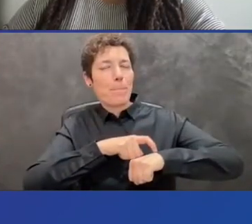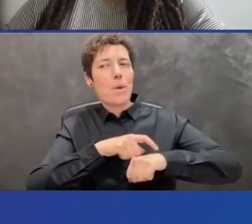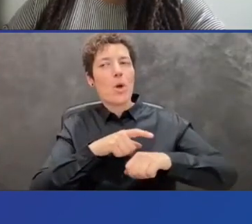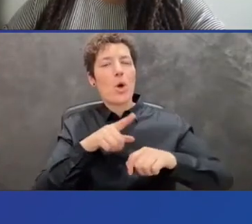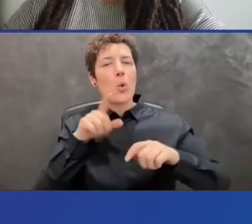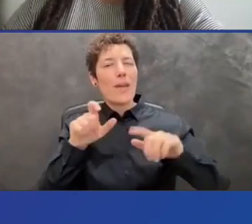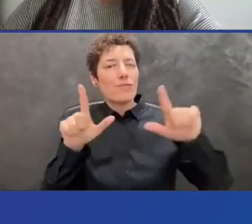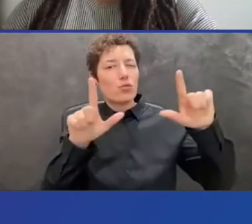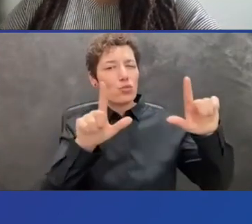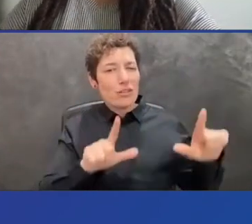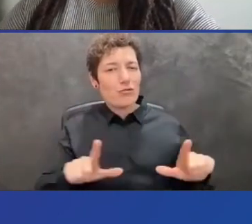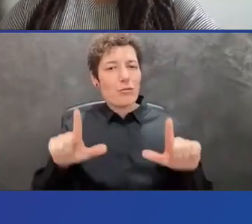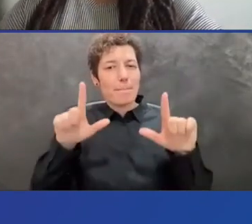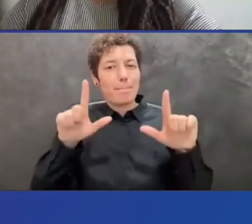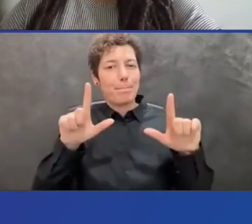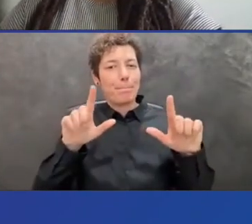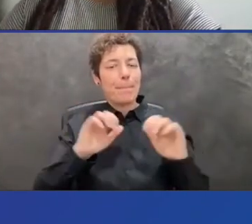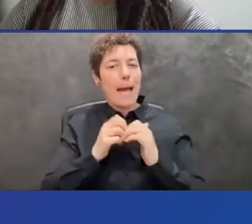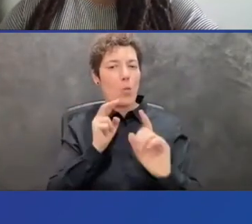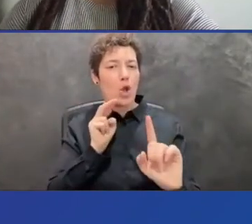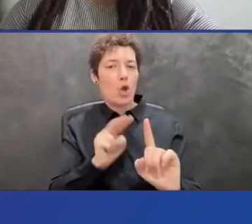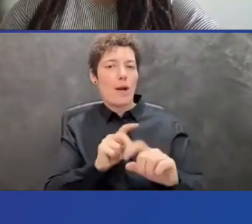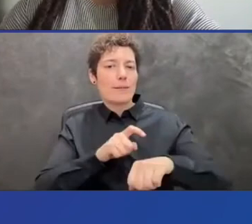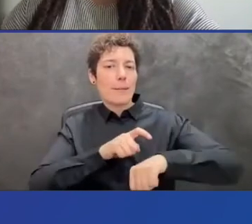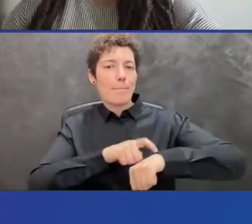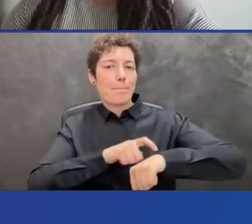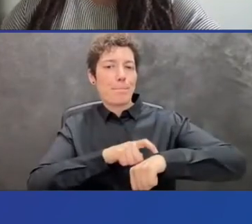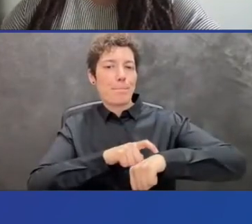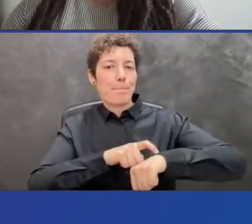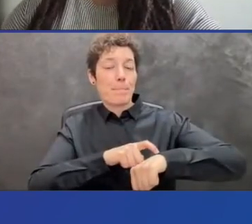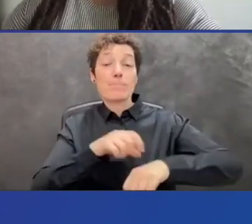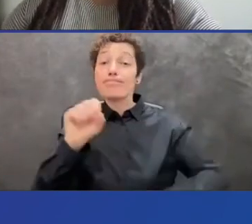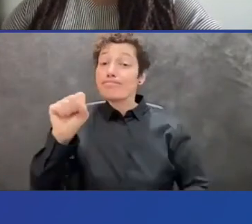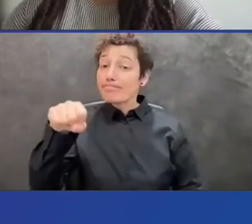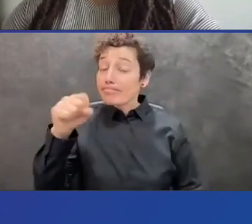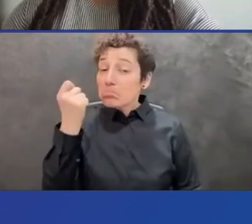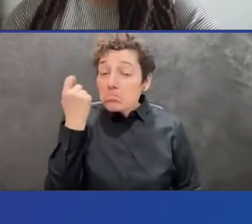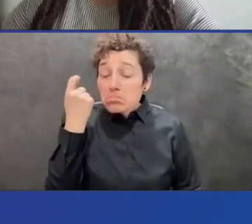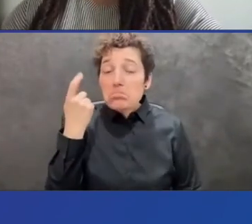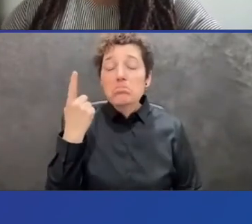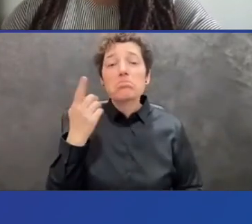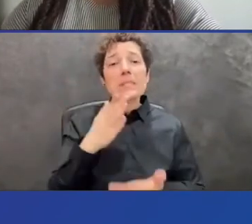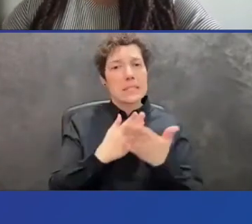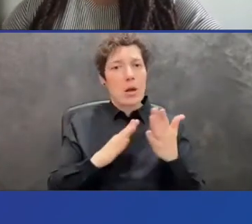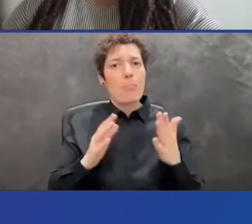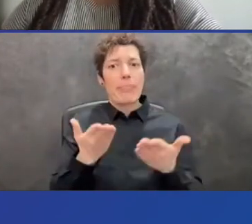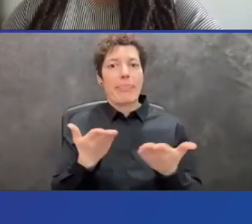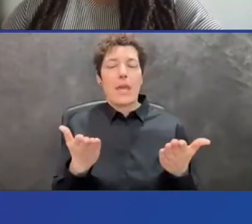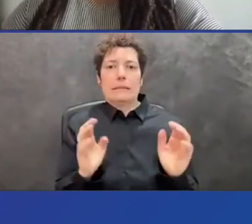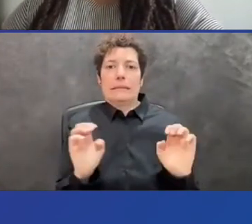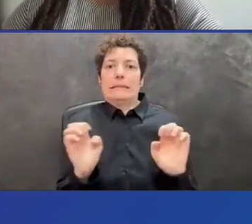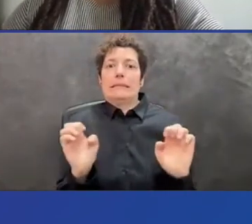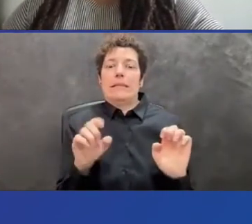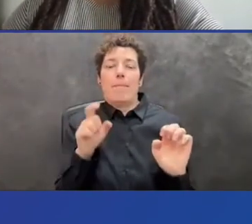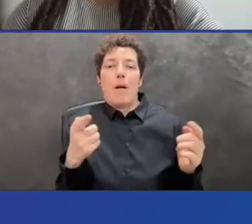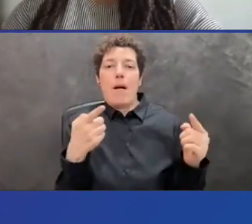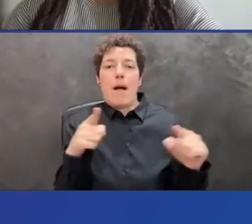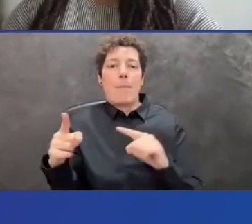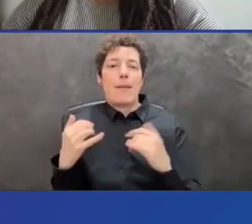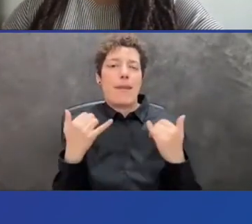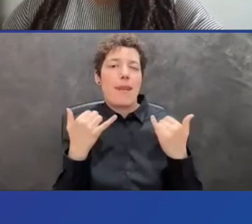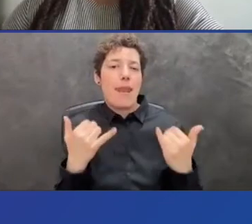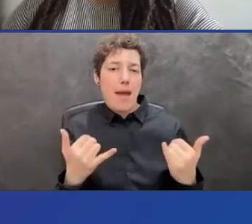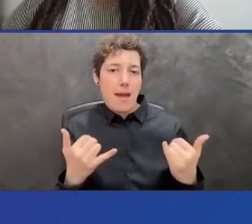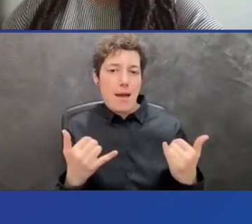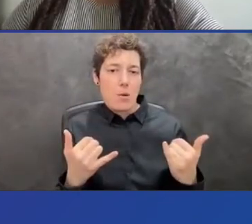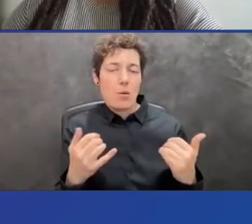about time. Yes, there are things that are very urgent, and that level of